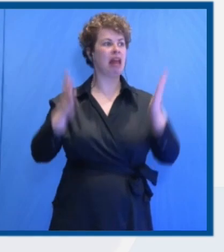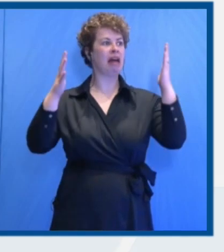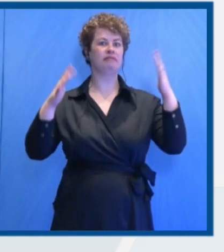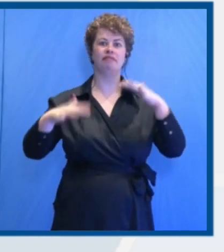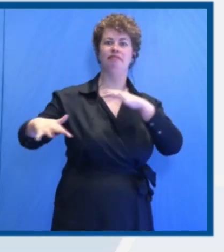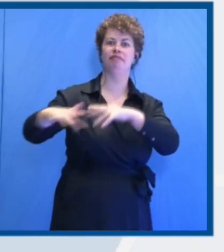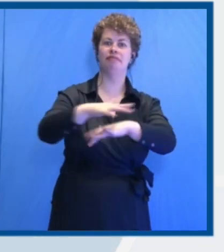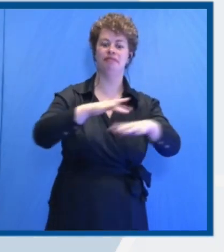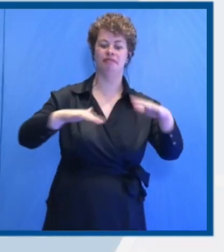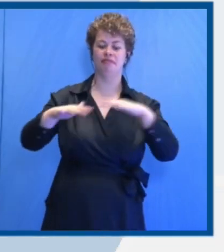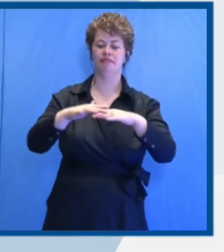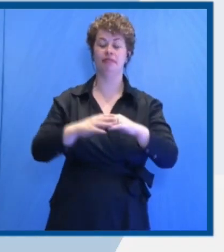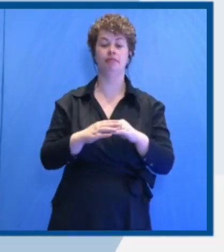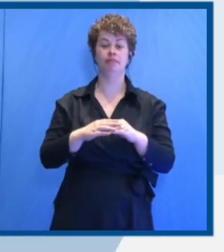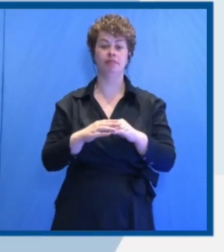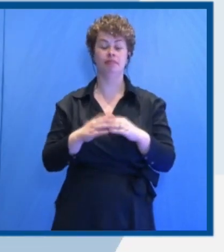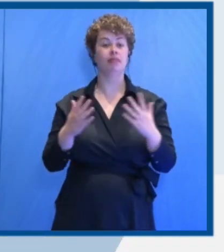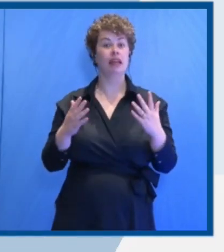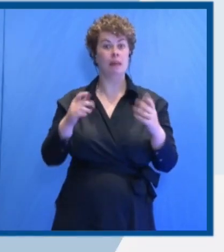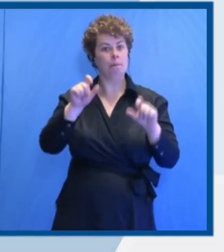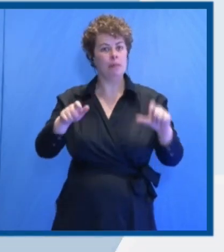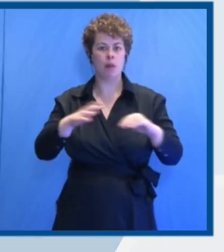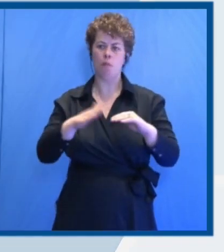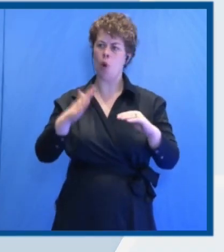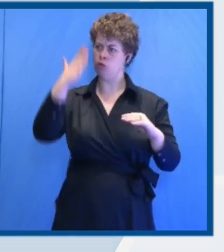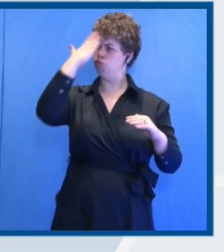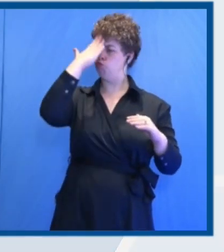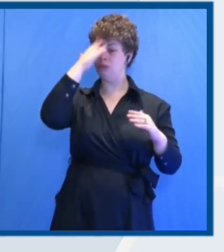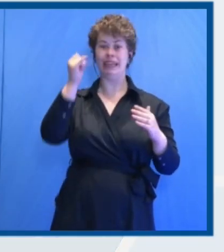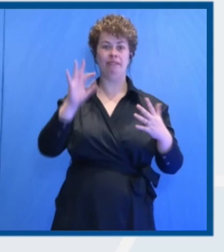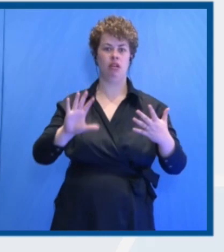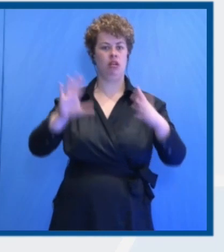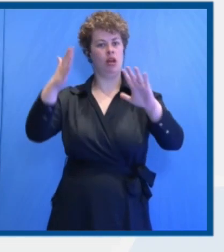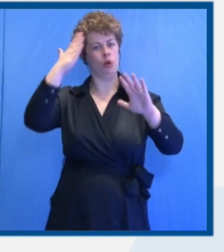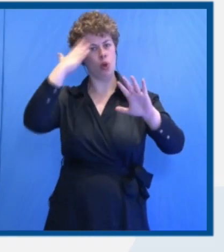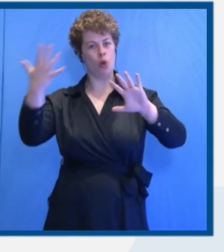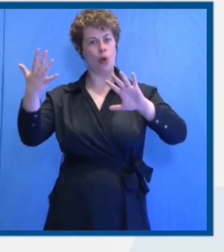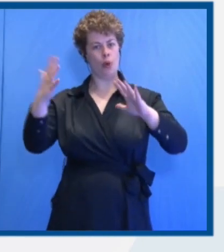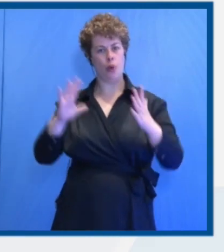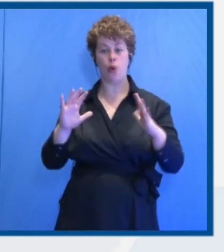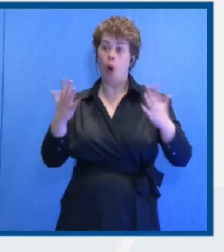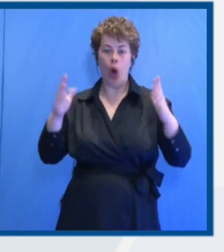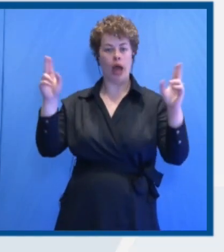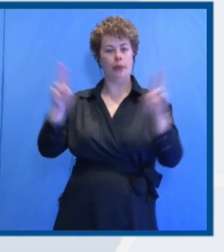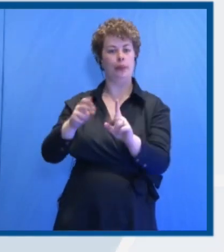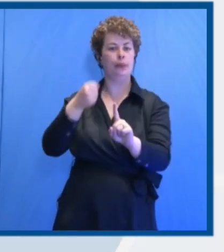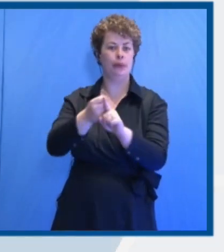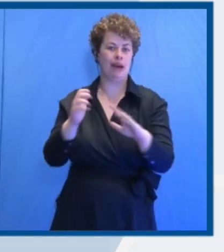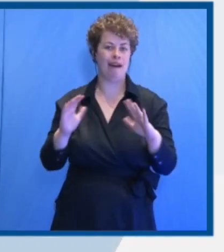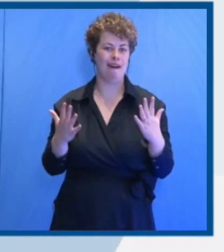carbon sequestration, and support disaster resilience. Multi-stakeholders collaboration and transformative effort